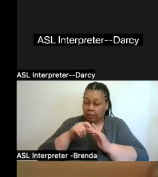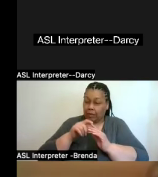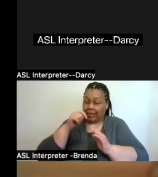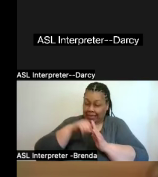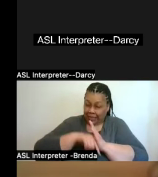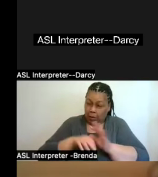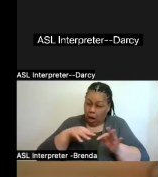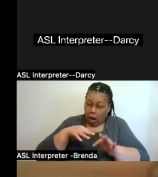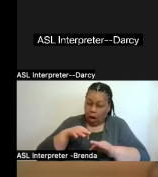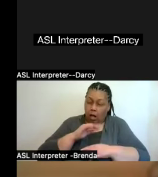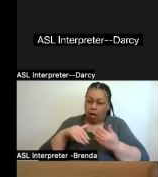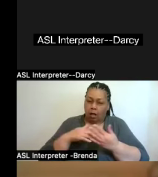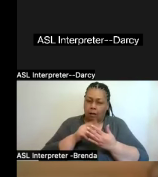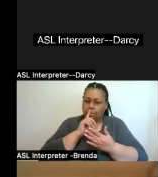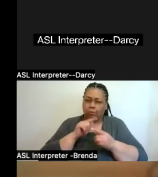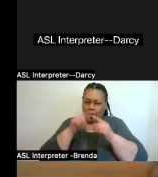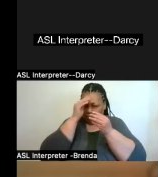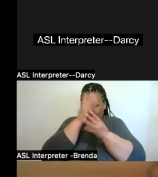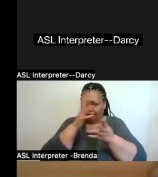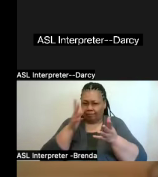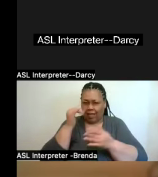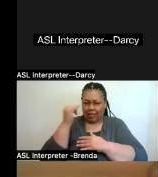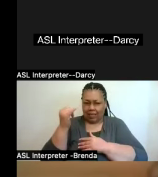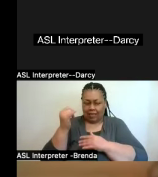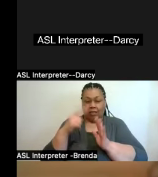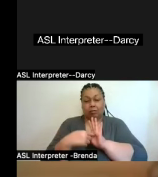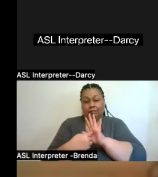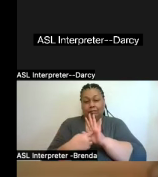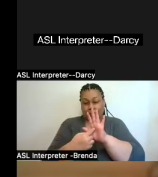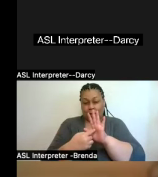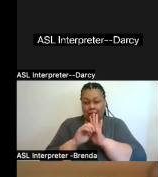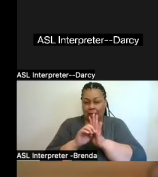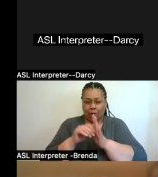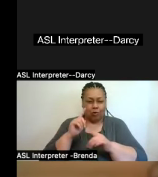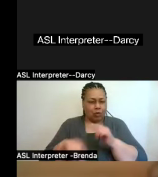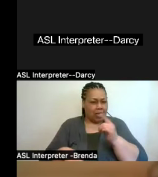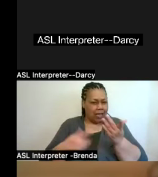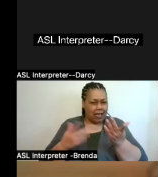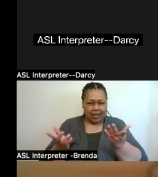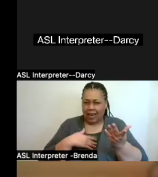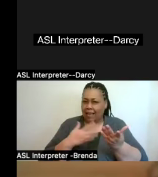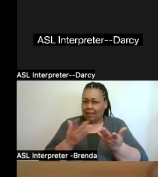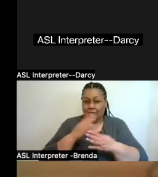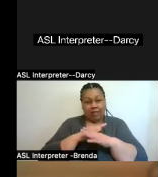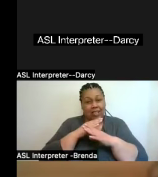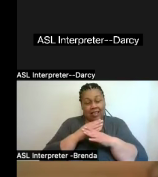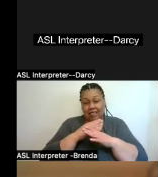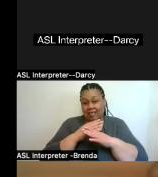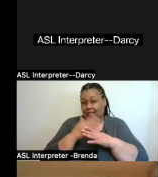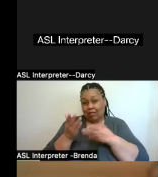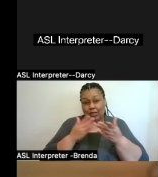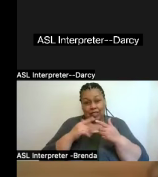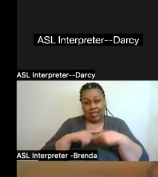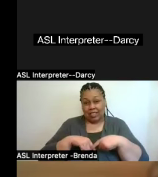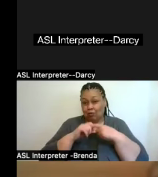idea. And yet we do have these examples that show that we cannot prevent infrastructure service disruptions in extreme events. And I